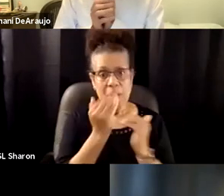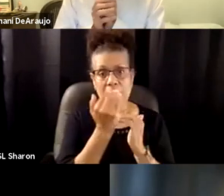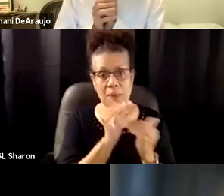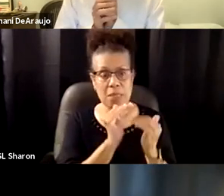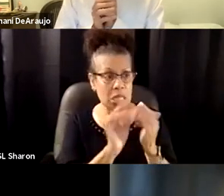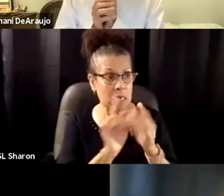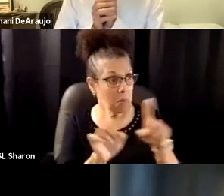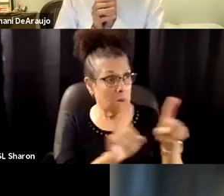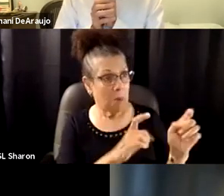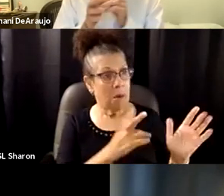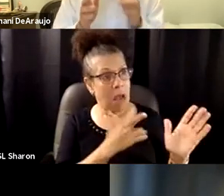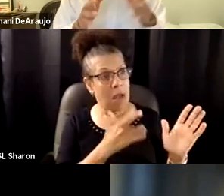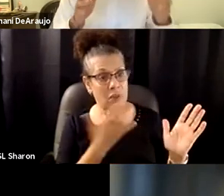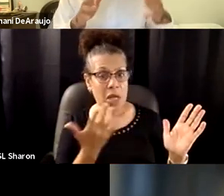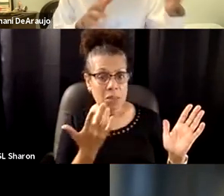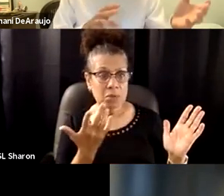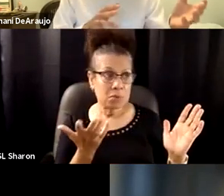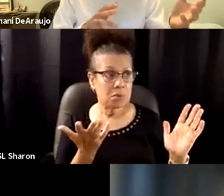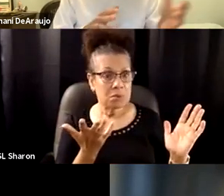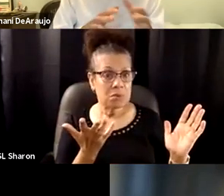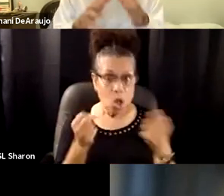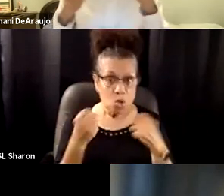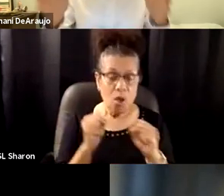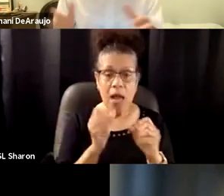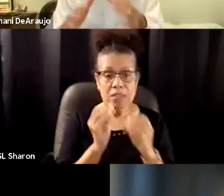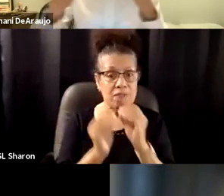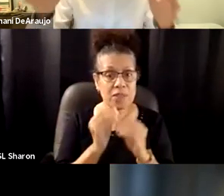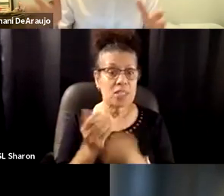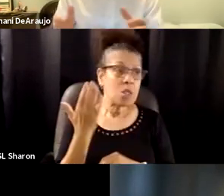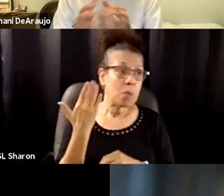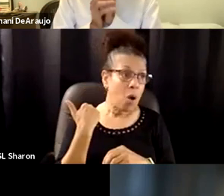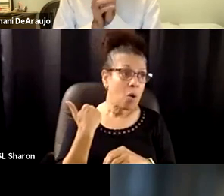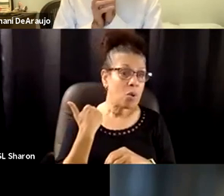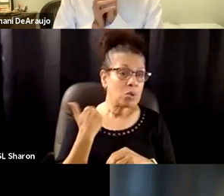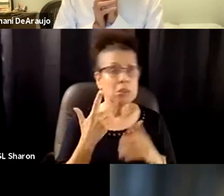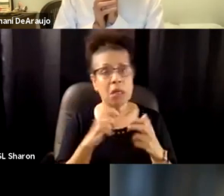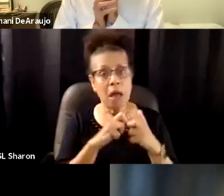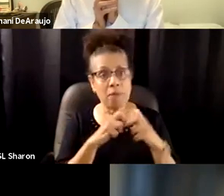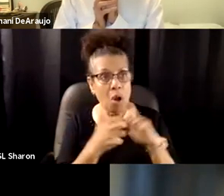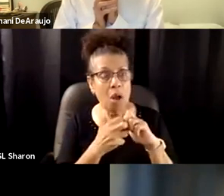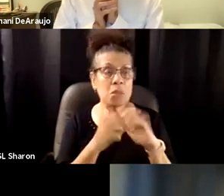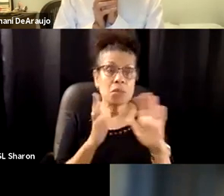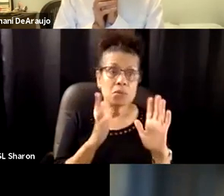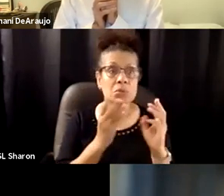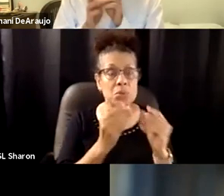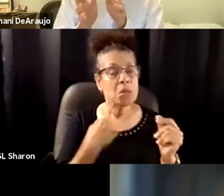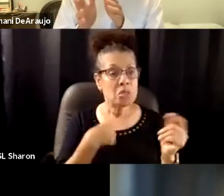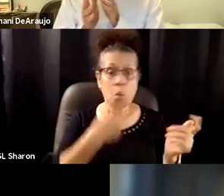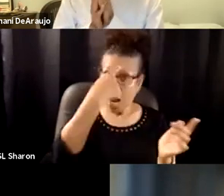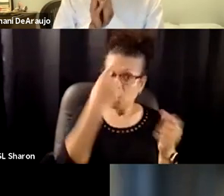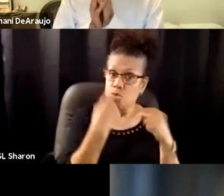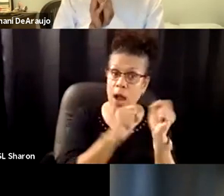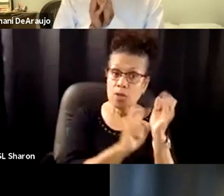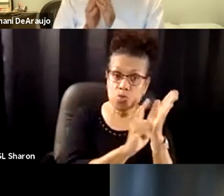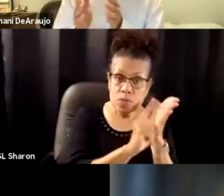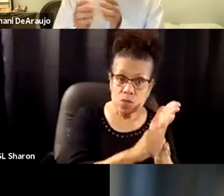around and it felt like a very perfunctory we tried to fix this in the past because you know all these issues um and and we are where we